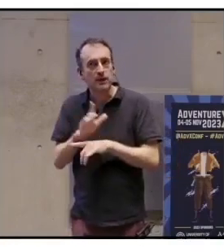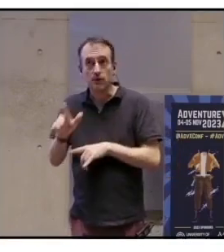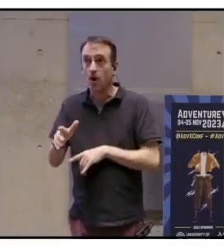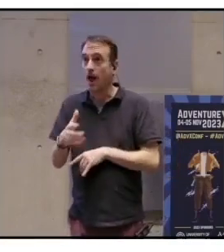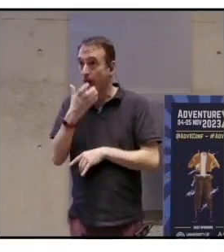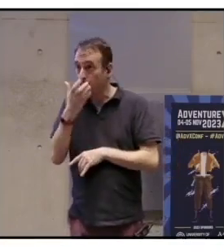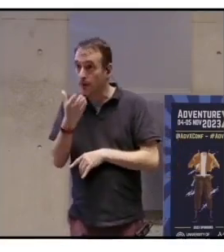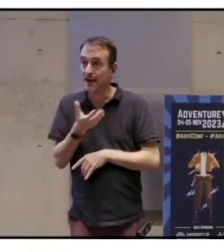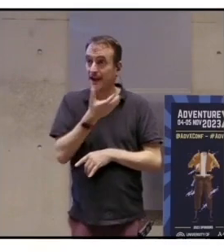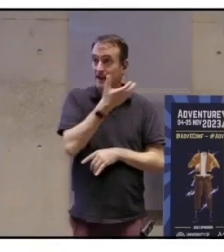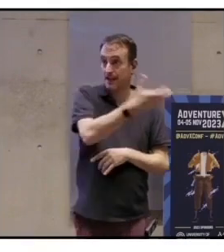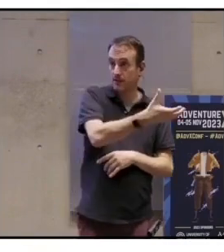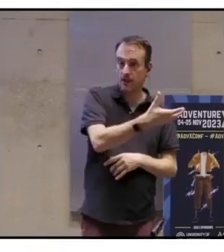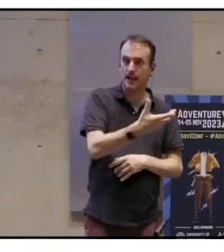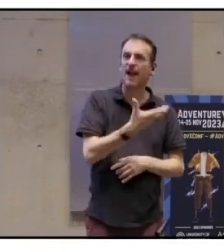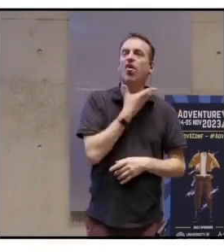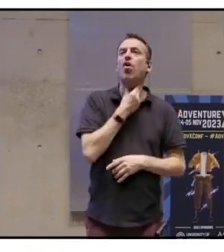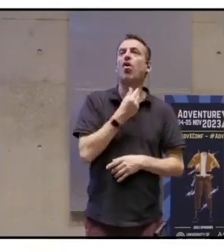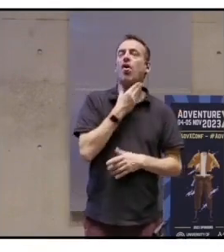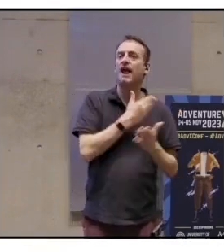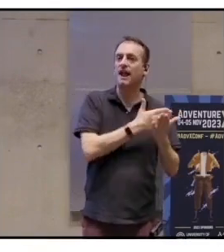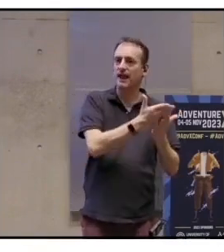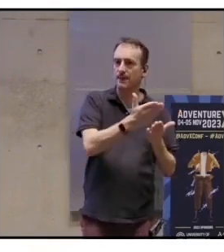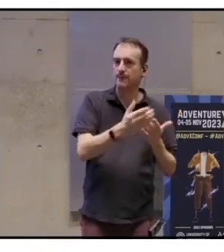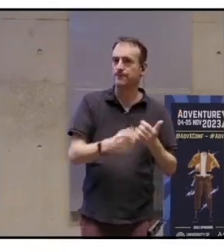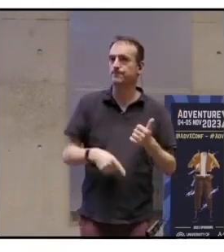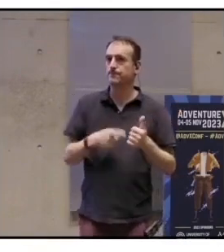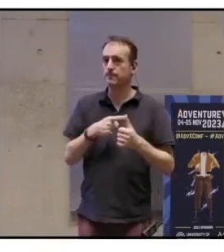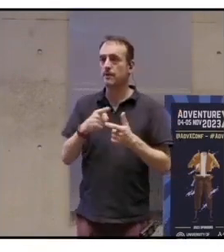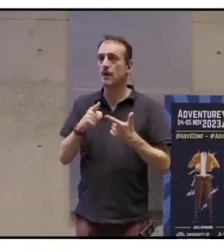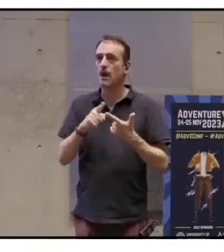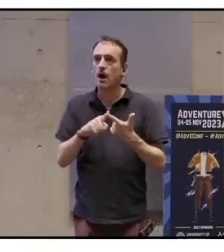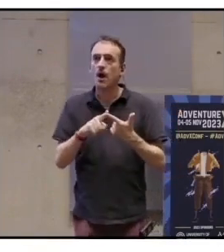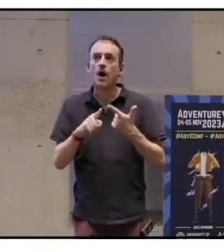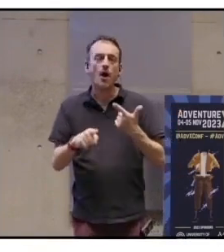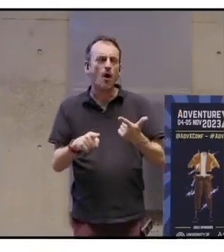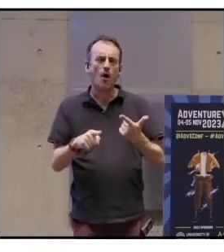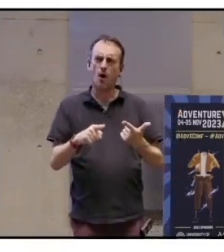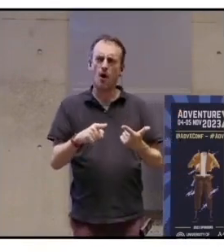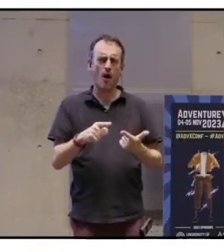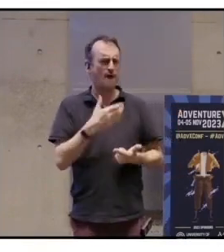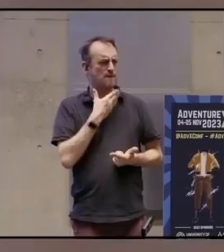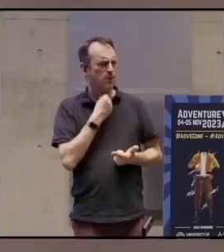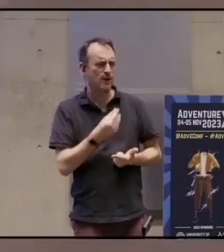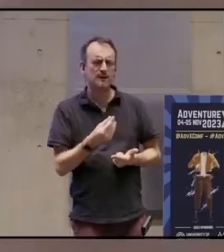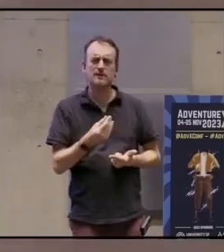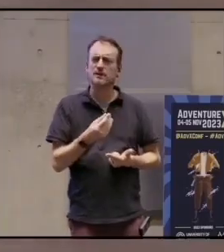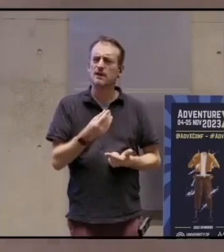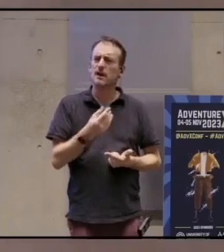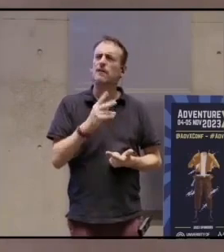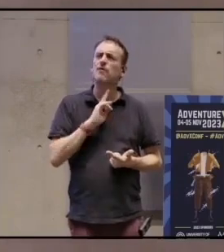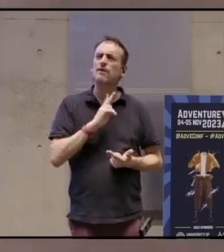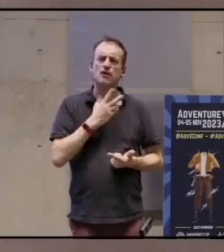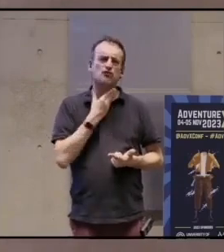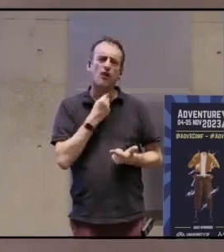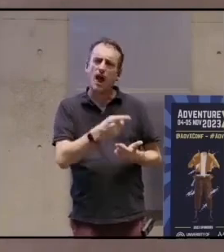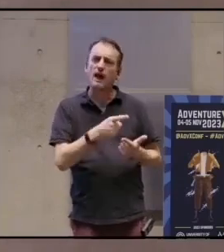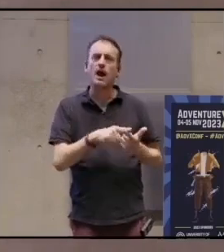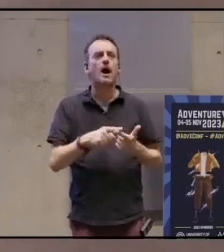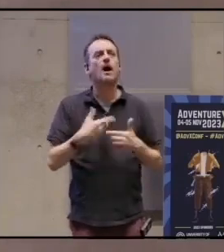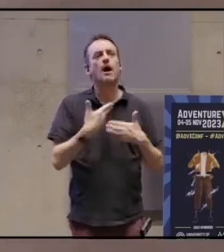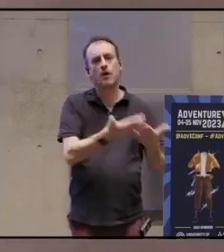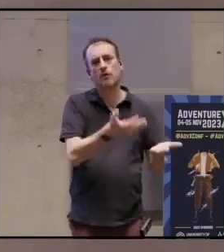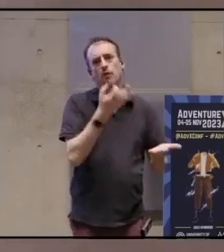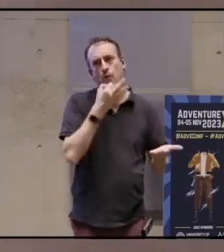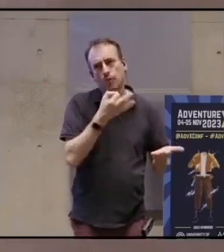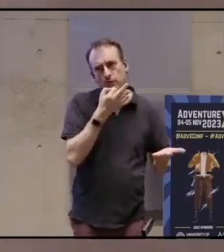kind of a phlegmy sound. A raspier dry voices, check they're hydrated. And then if they are, maybe offer a